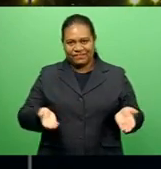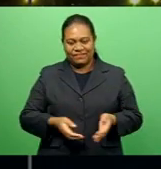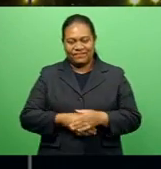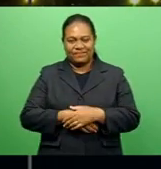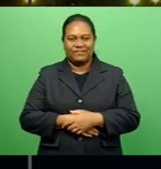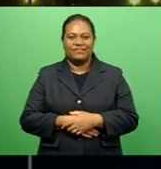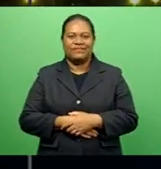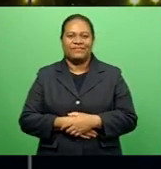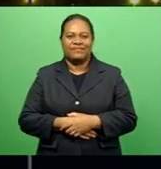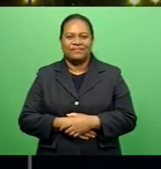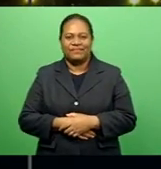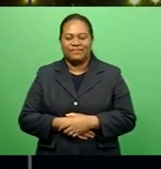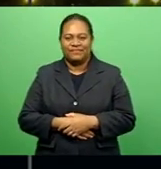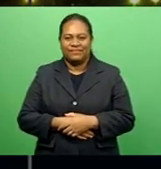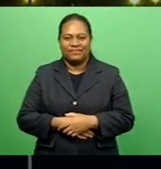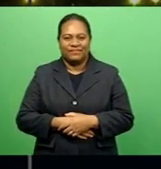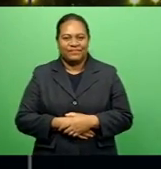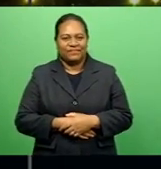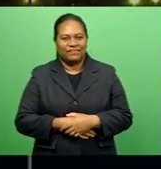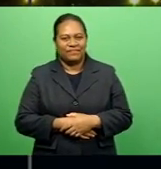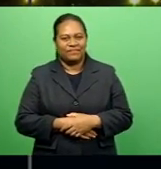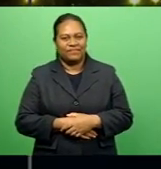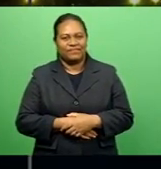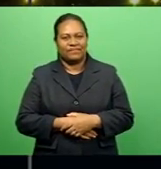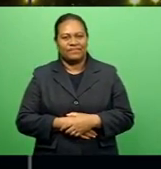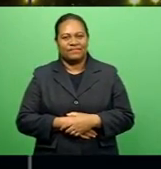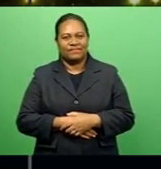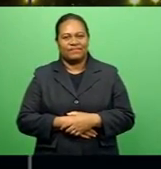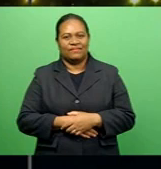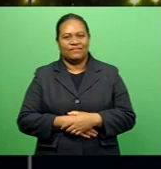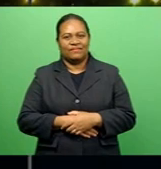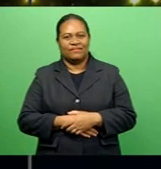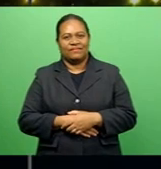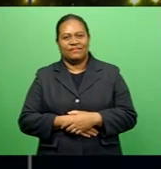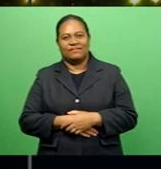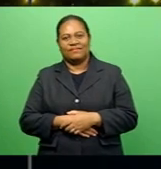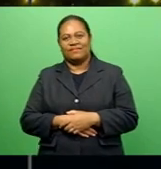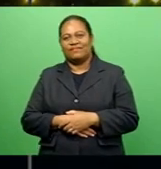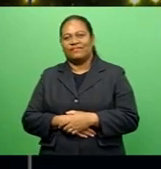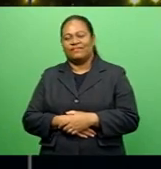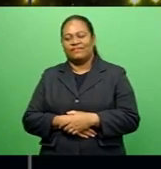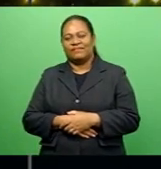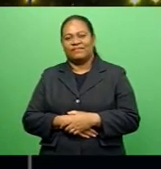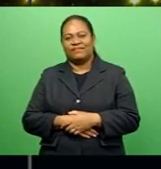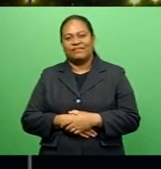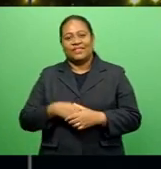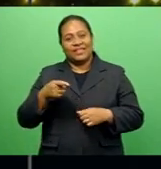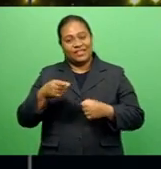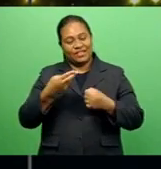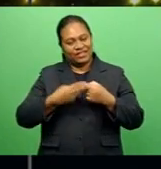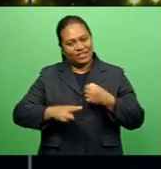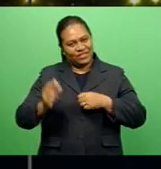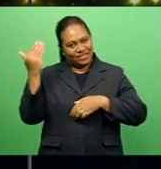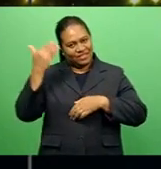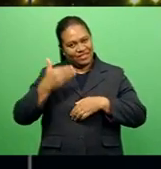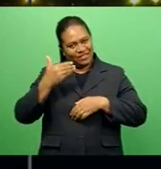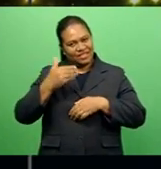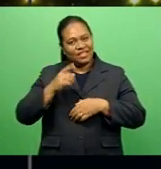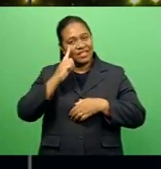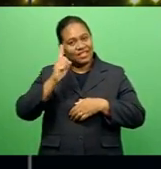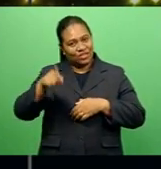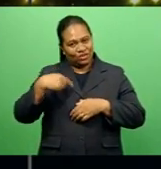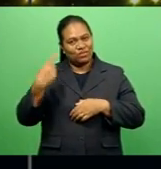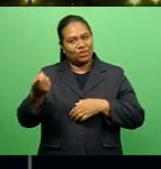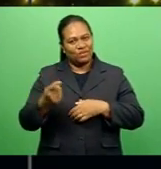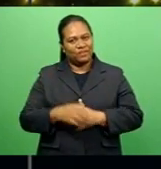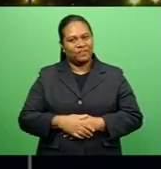fbcnews@fbc.com.fj or share it with us via our various social media accounts, including Facebook, Twitter and Instagram. That's your news this evening. I'll see you again